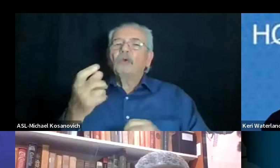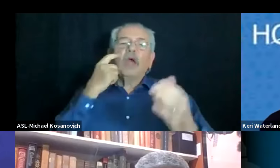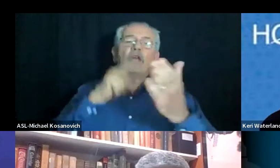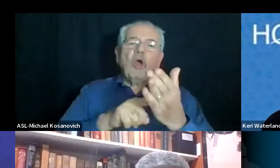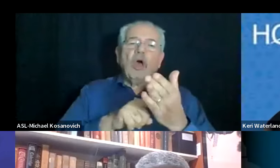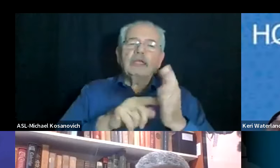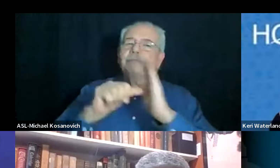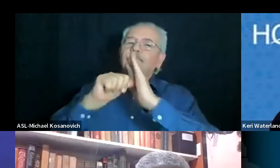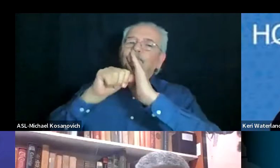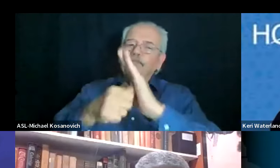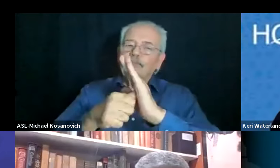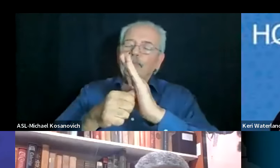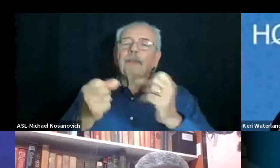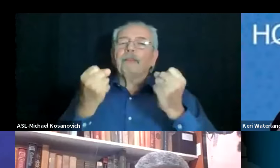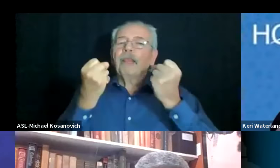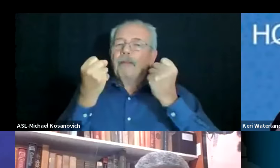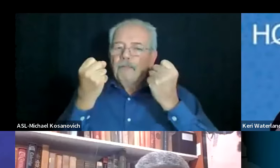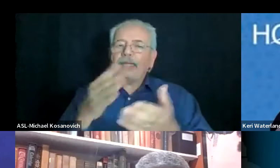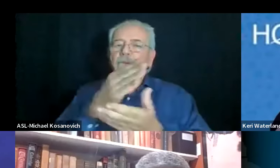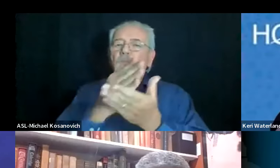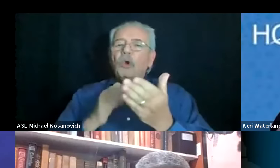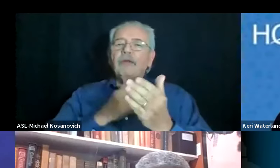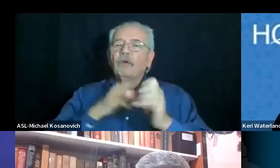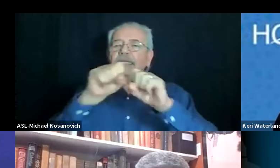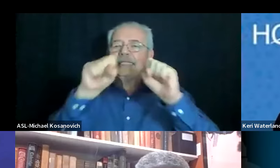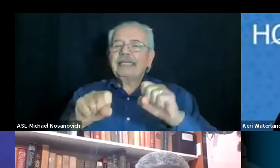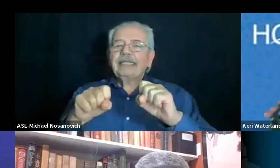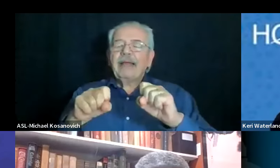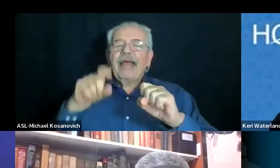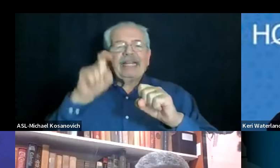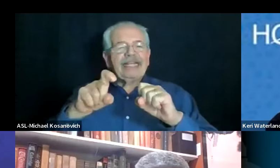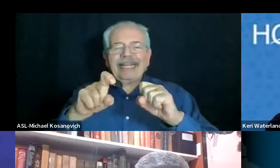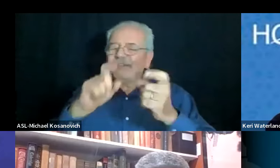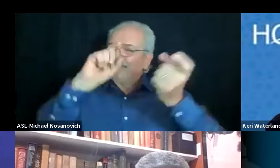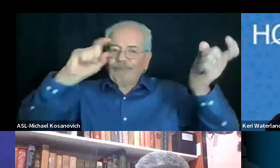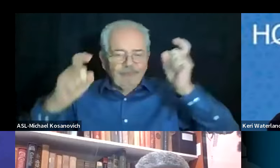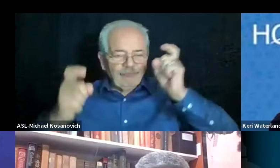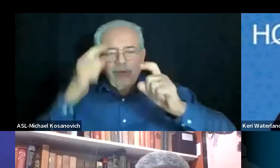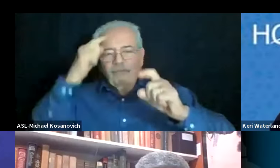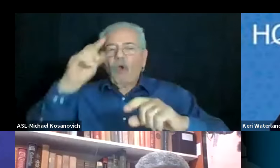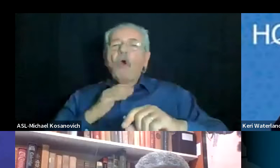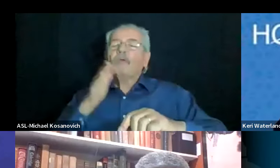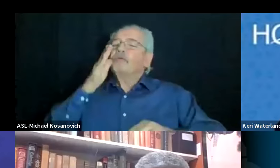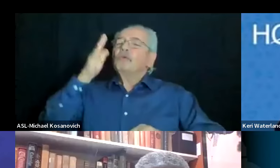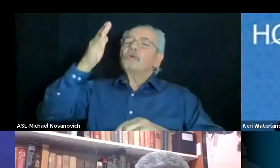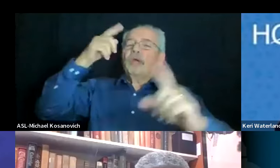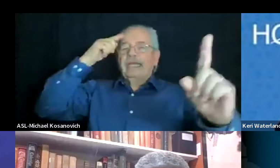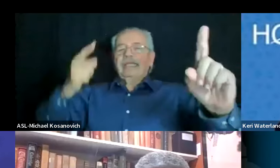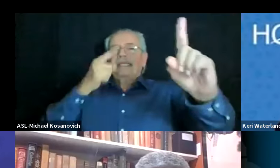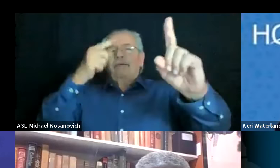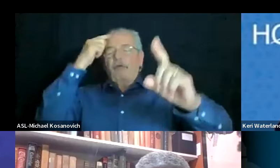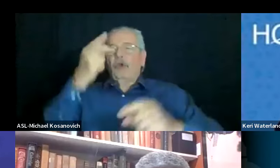and emphasize that there are many aspects of our system that need overhauling to achieve our long-term vision for a